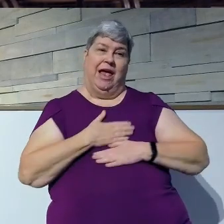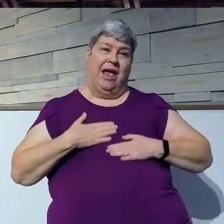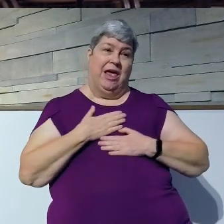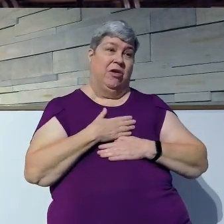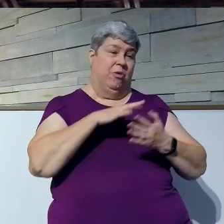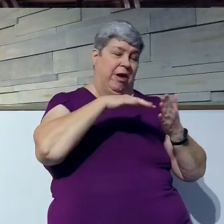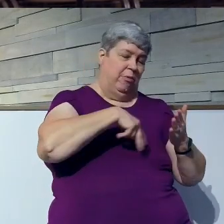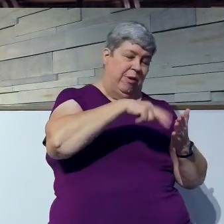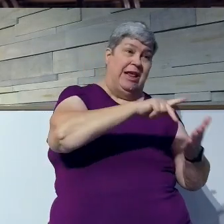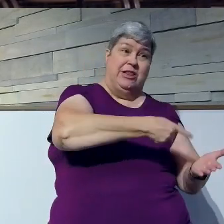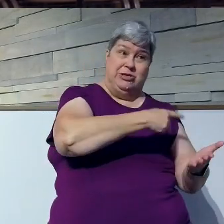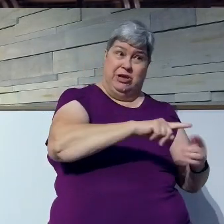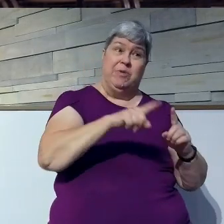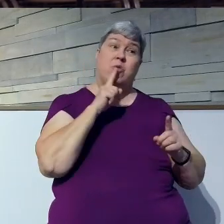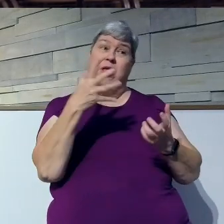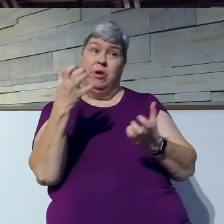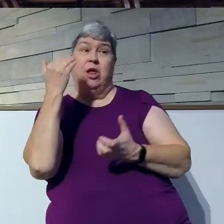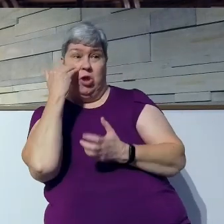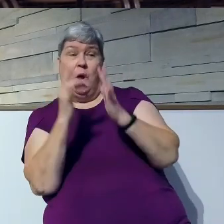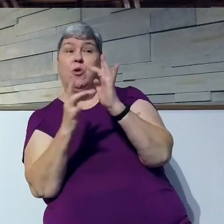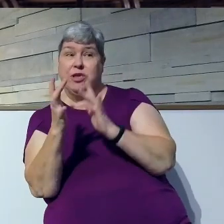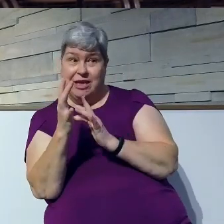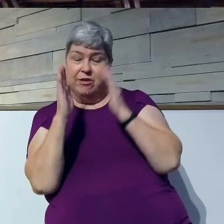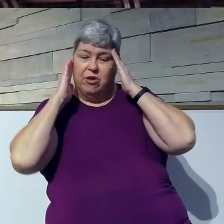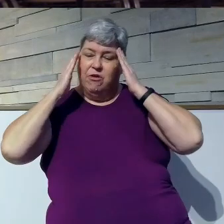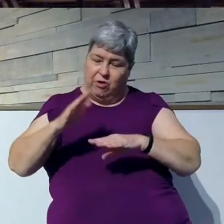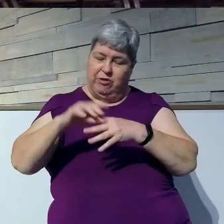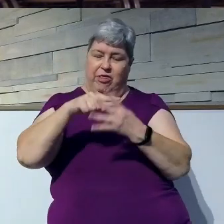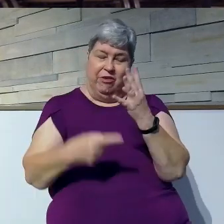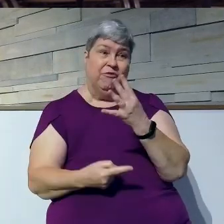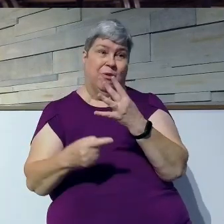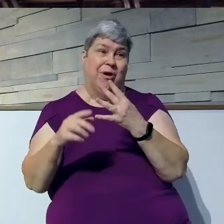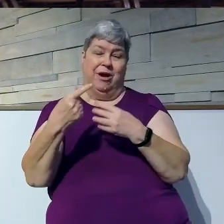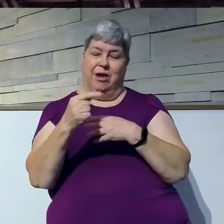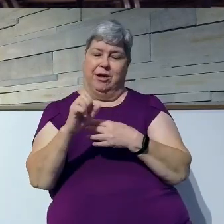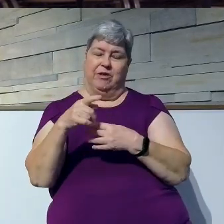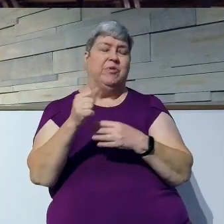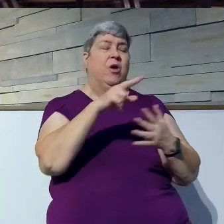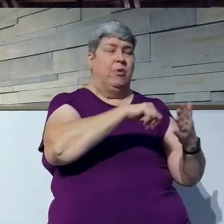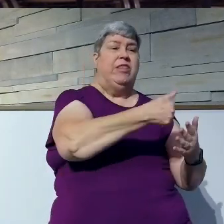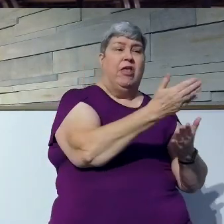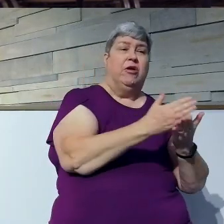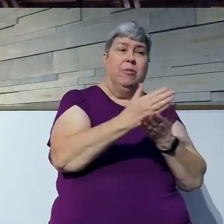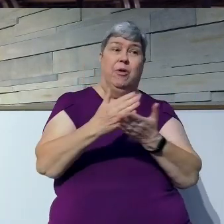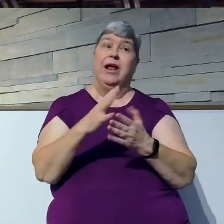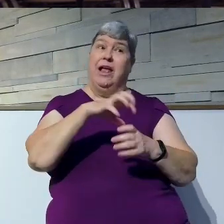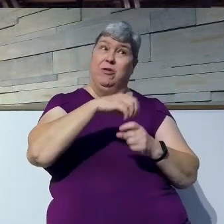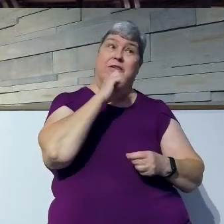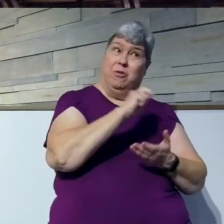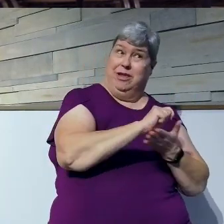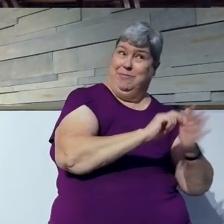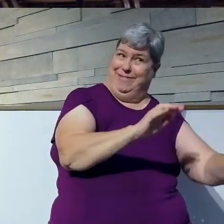Psalms. But if you really want to know Jesus the best, you fixate on those Gospels. Read the rest of the Bible too, including the Old